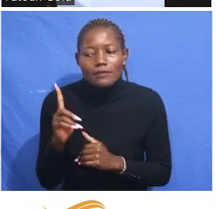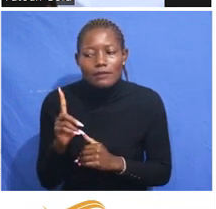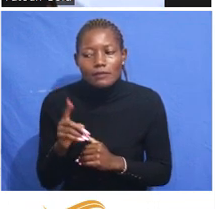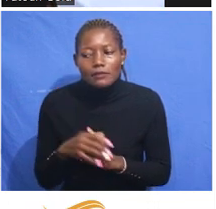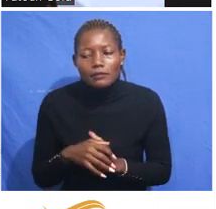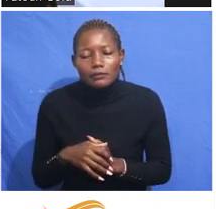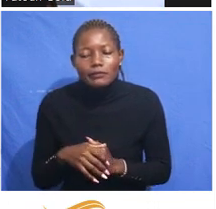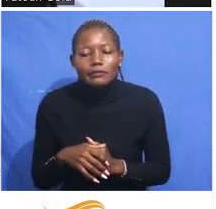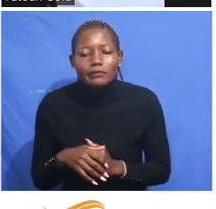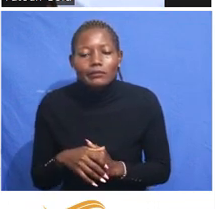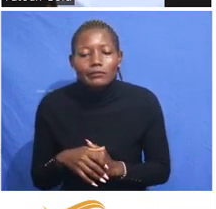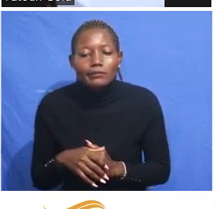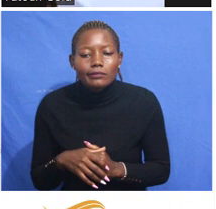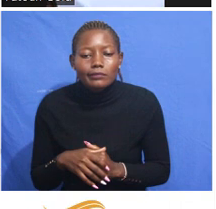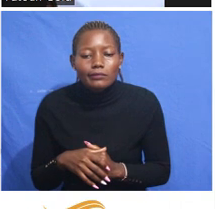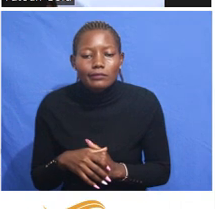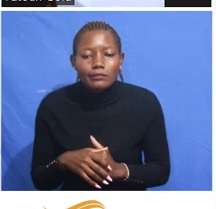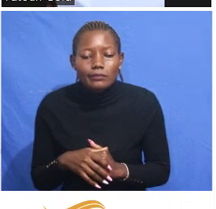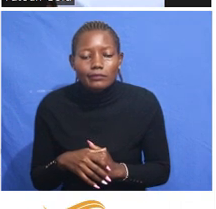liver system.